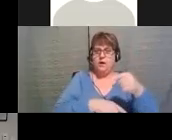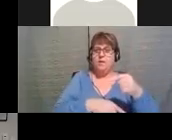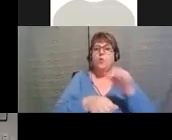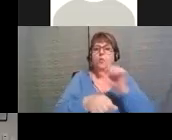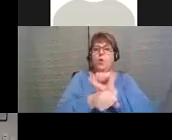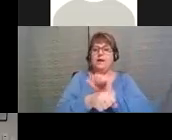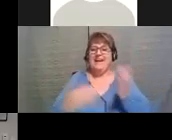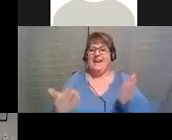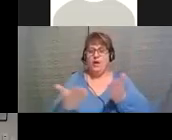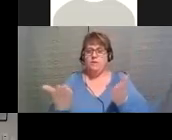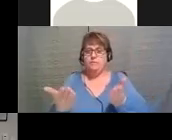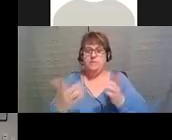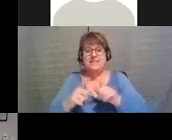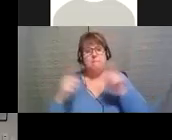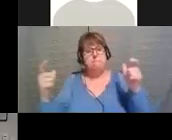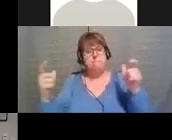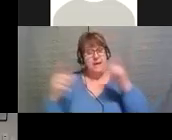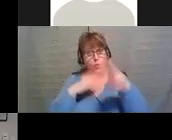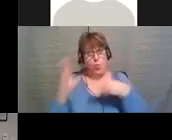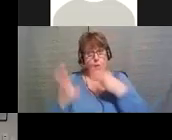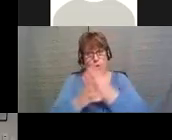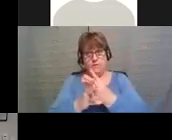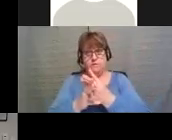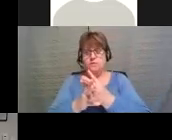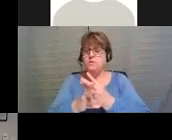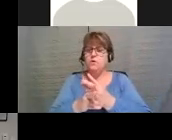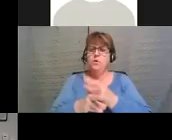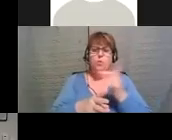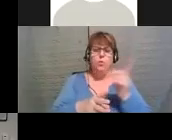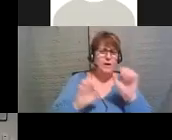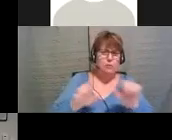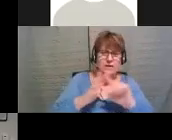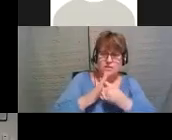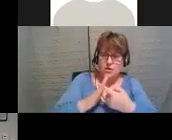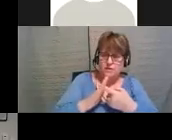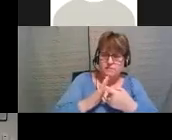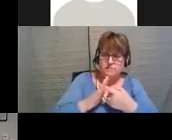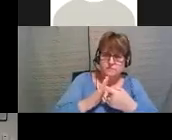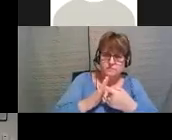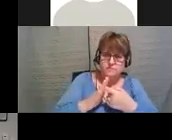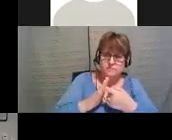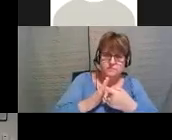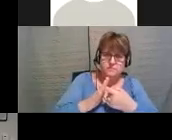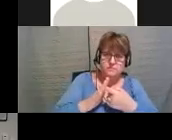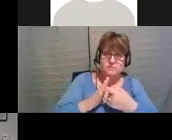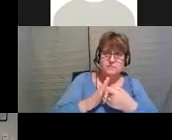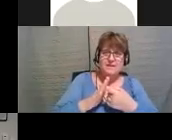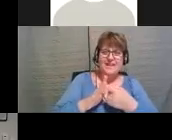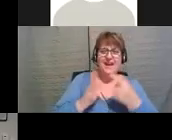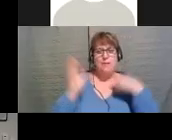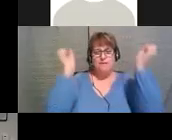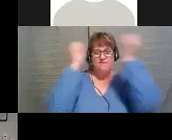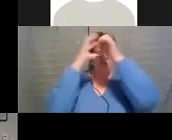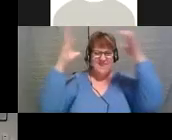it's a really big world. Where can we possibly begin? Now, I'm kind of a visionary